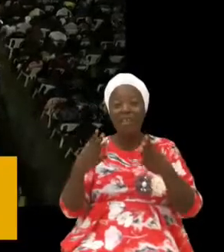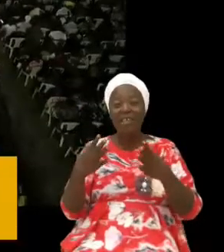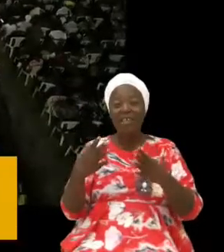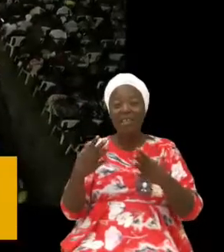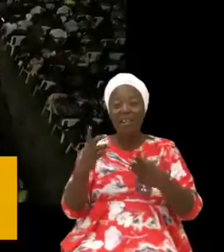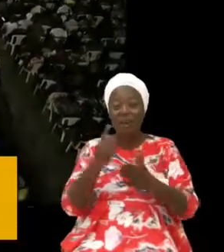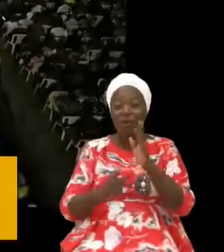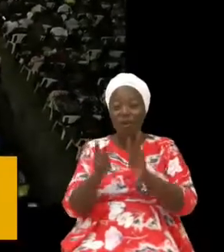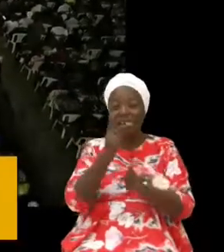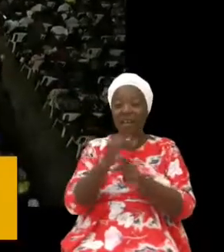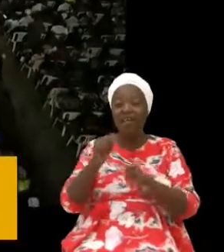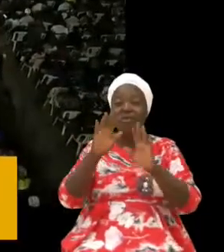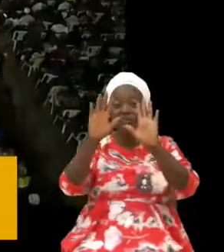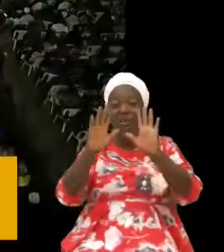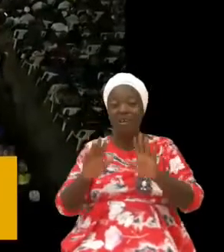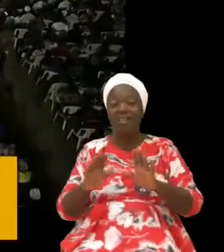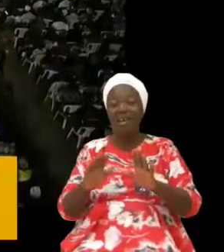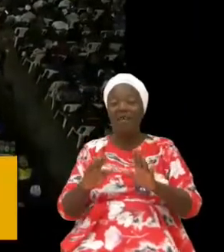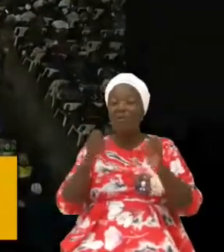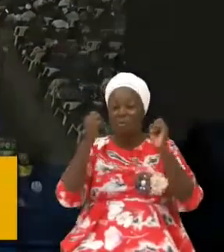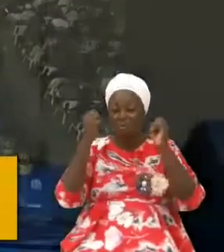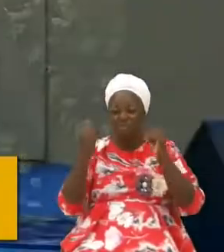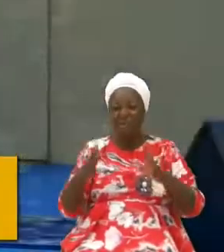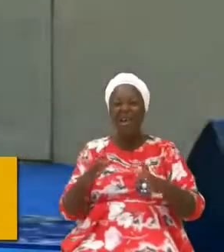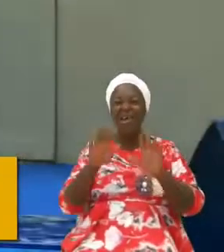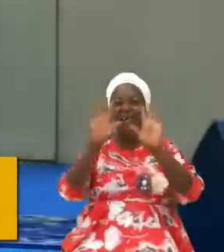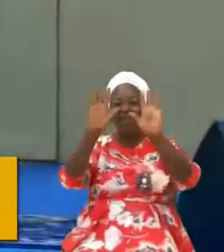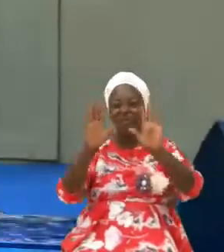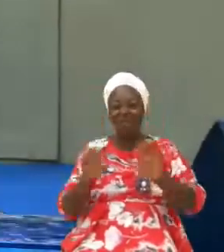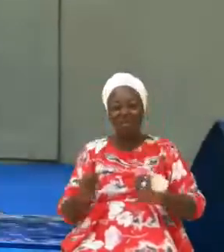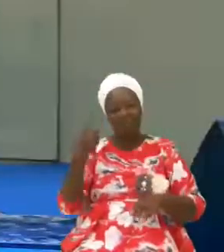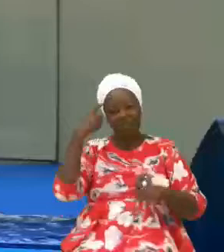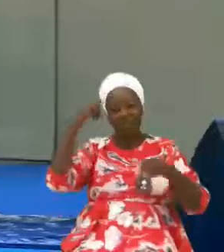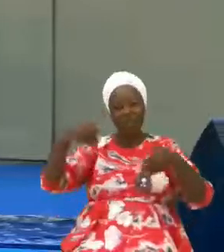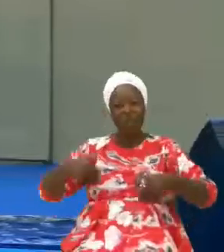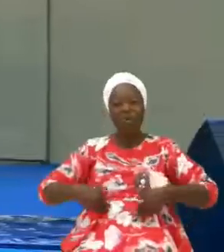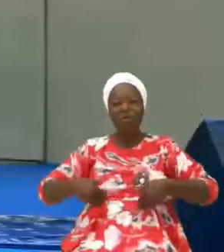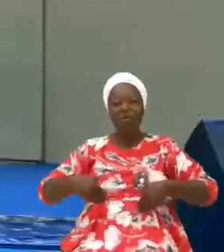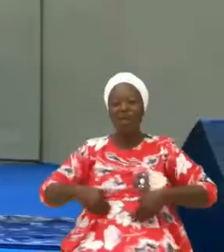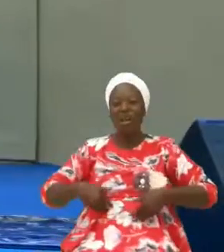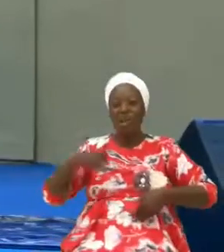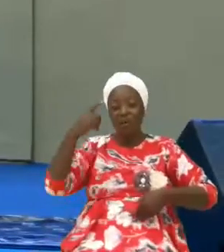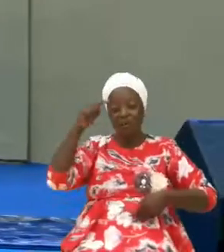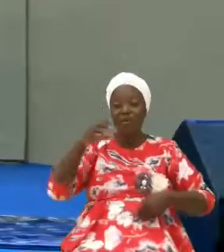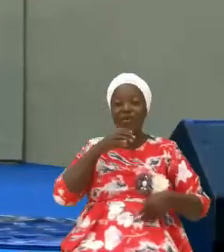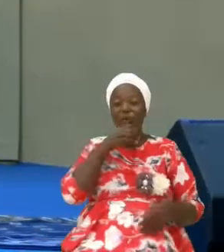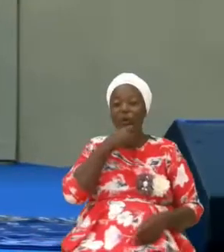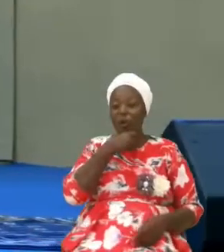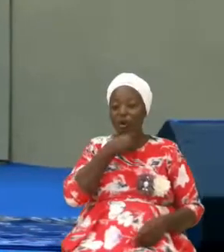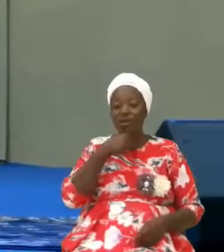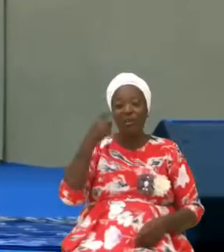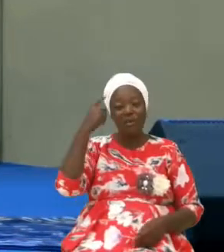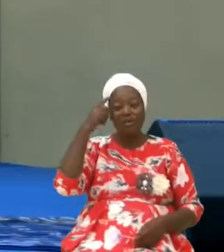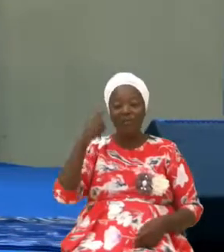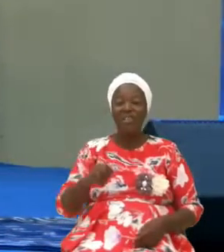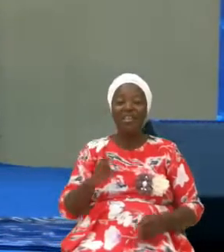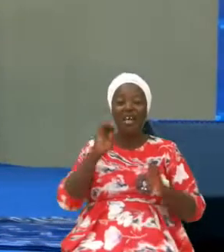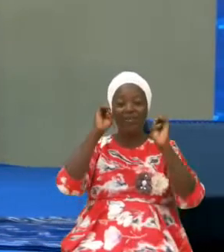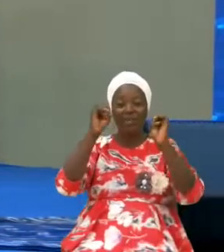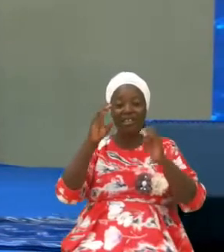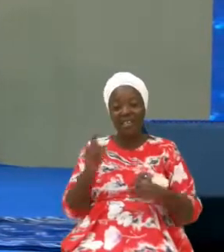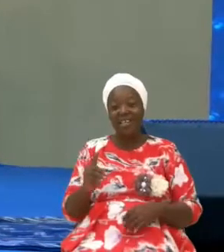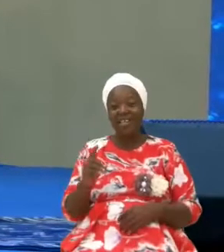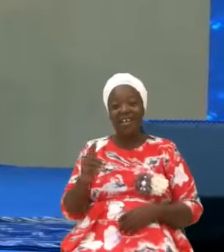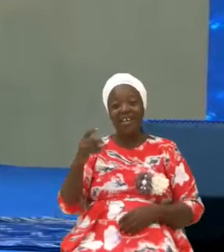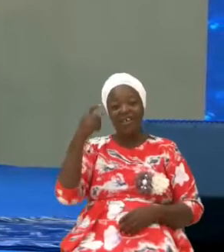many wonders? Many wonders. I said, what kind of wonders? Many wonders for the young, for